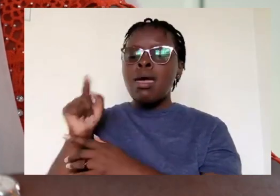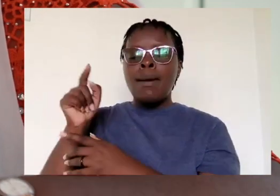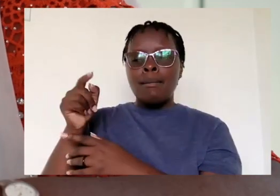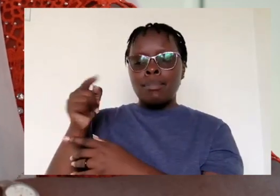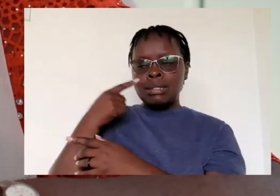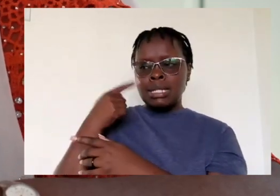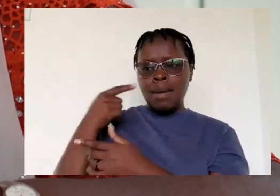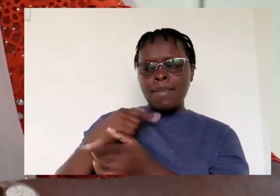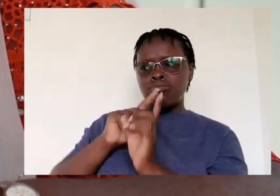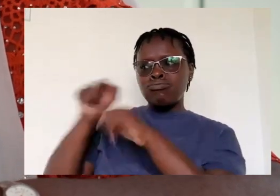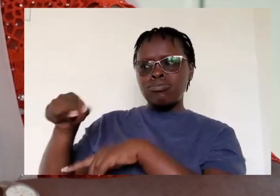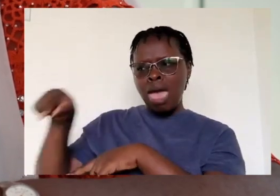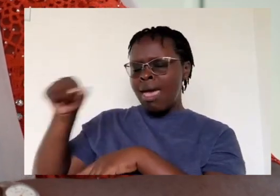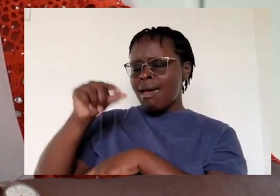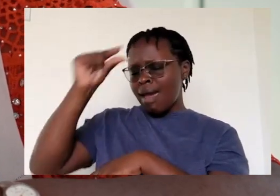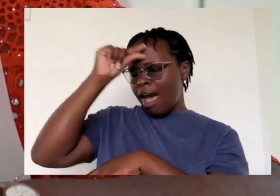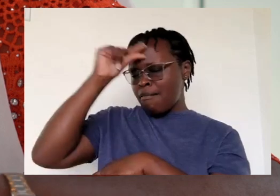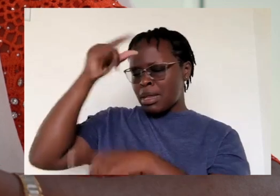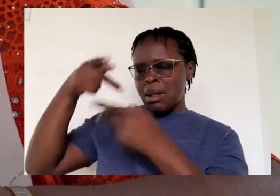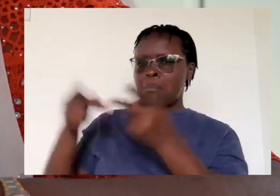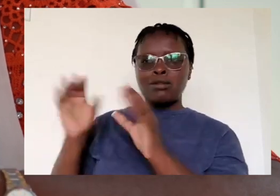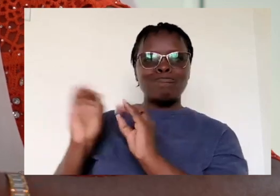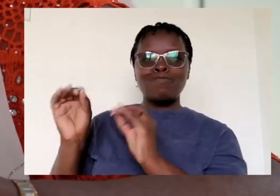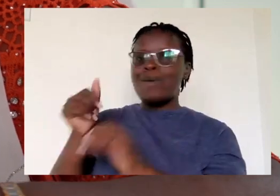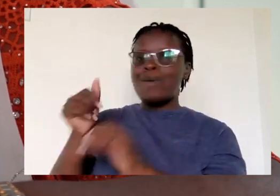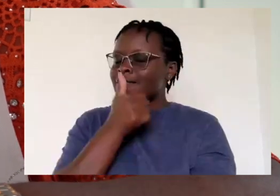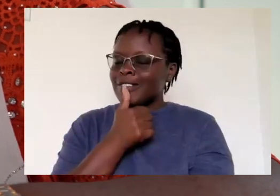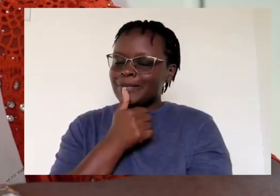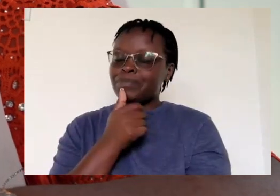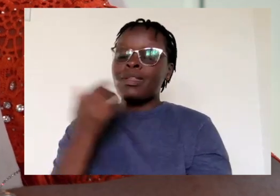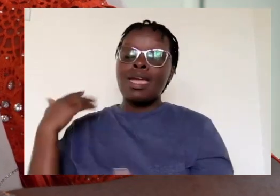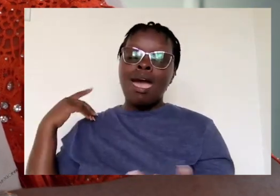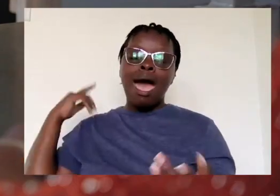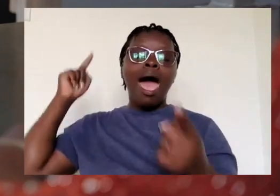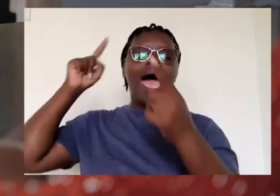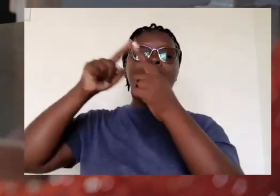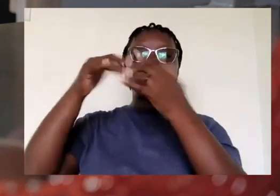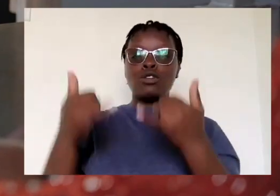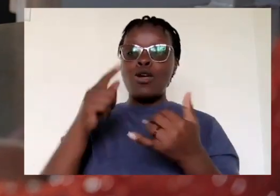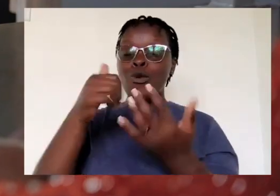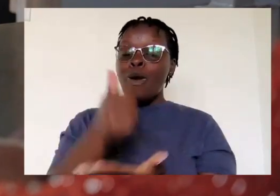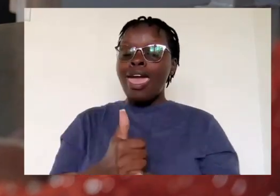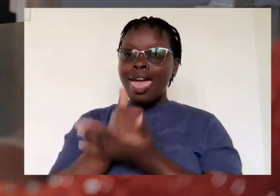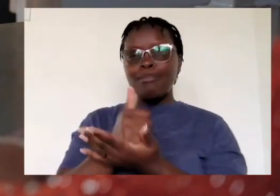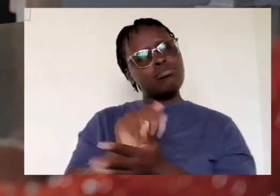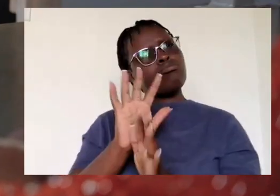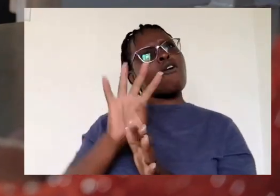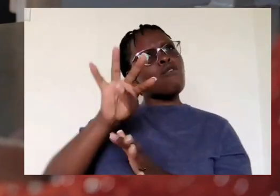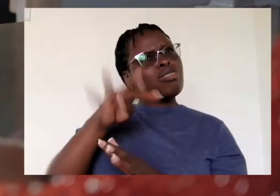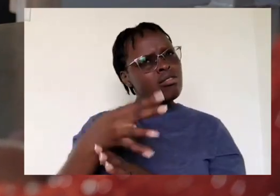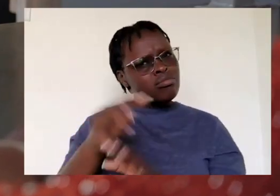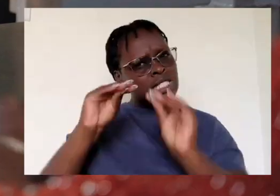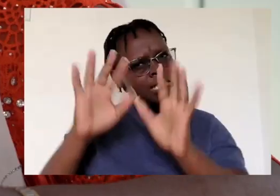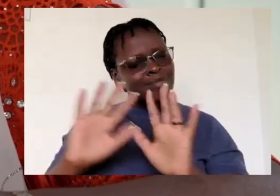learning contemporary approaches to learning and to teaching our children. And to date, you've helped about 4,000 teachers. Actually,